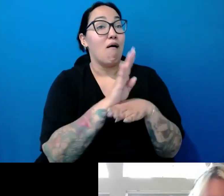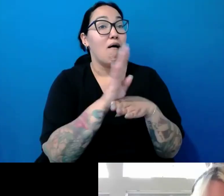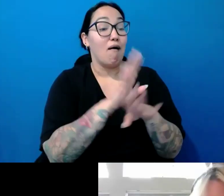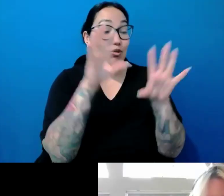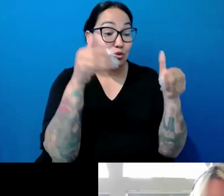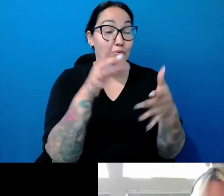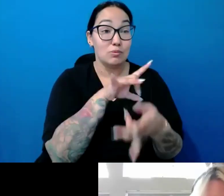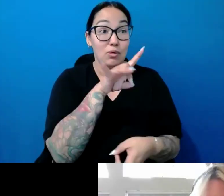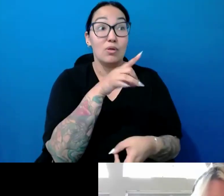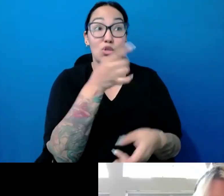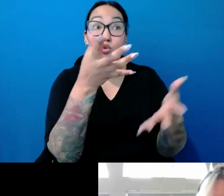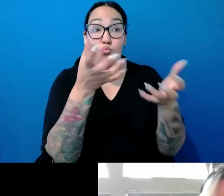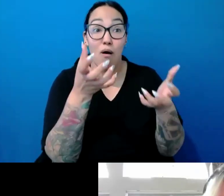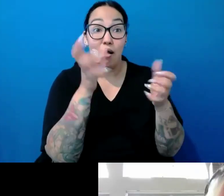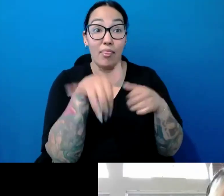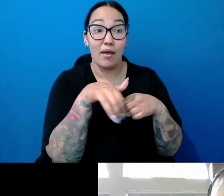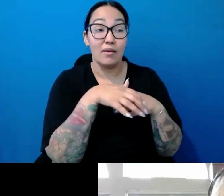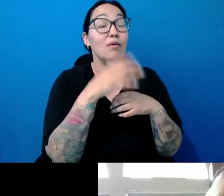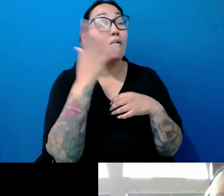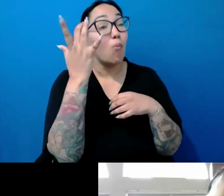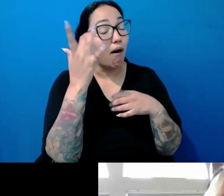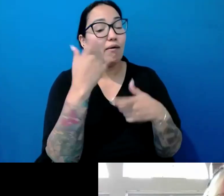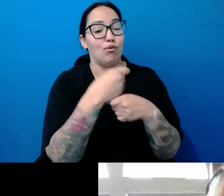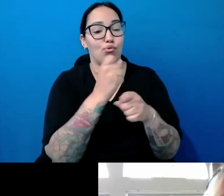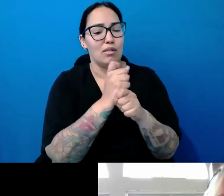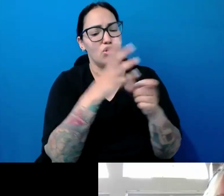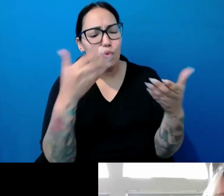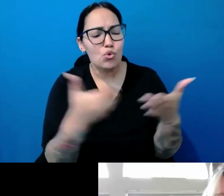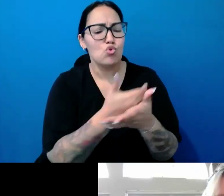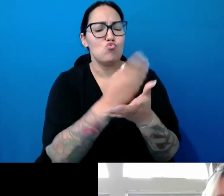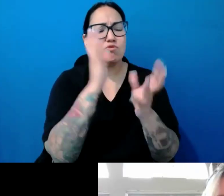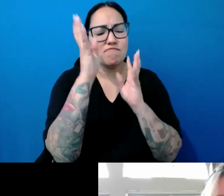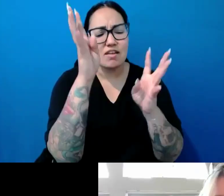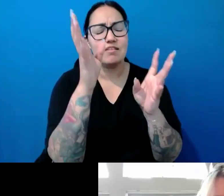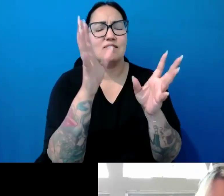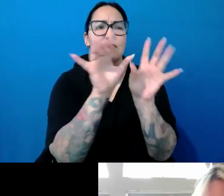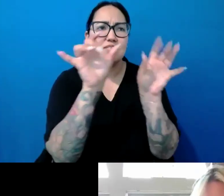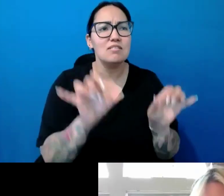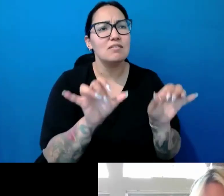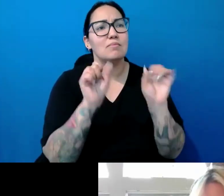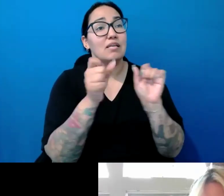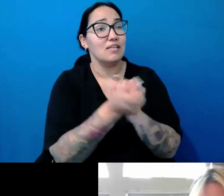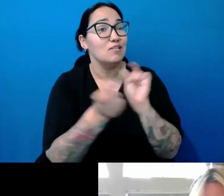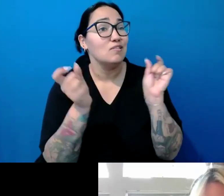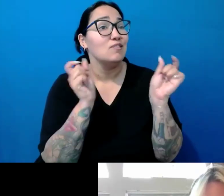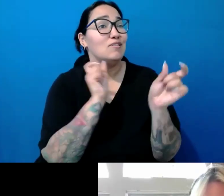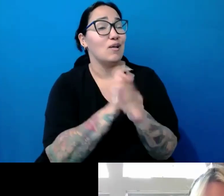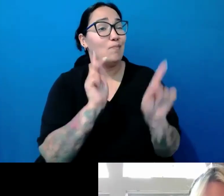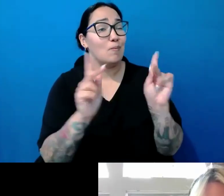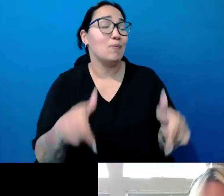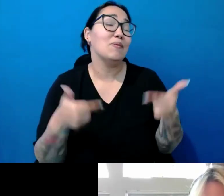really what you want to do, because it creates the new inventive systems that really change people's